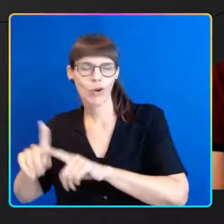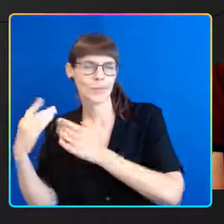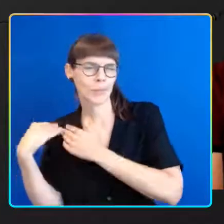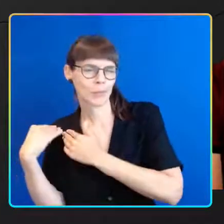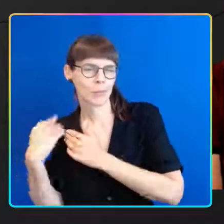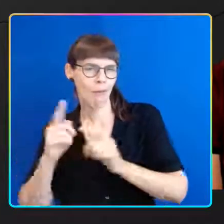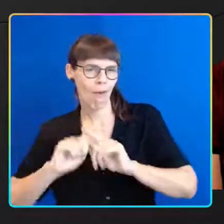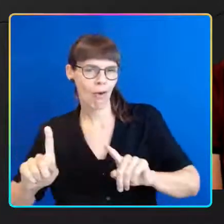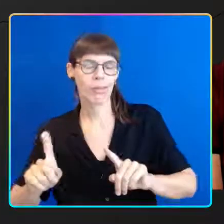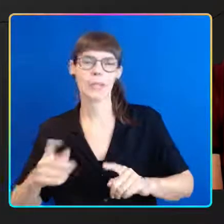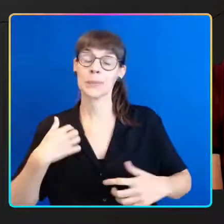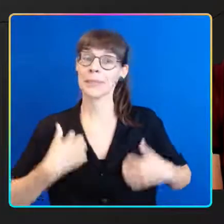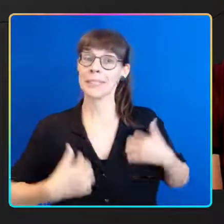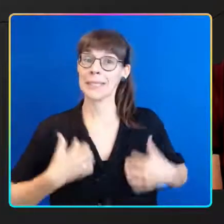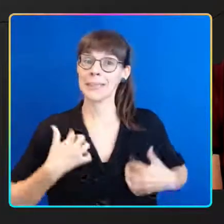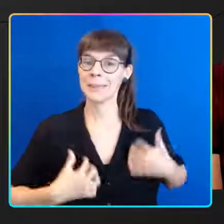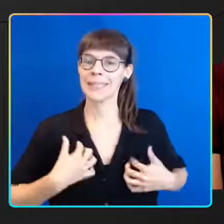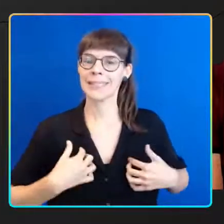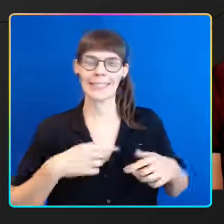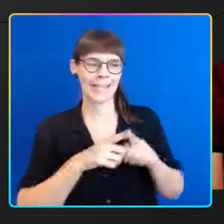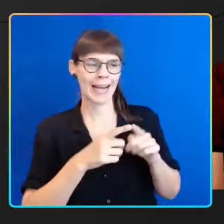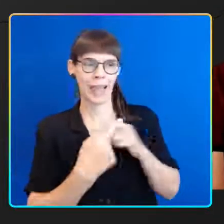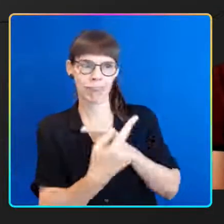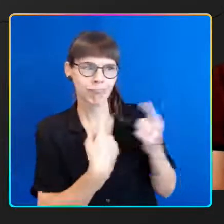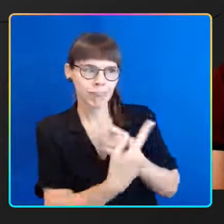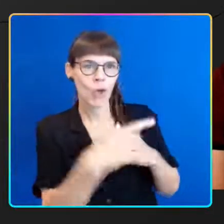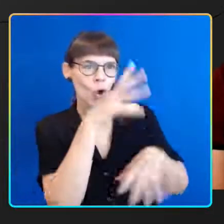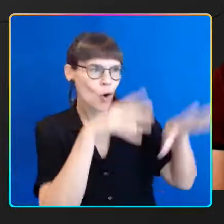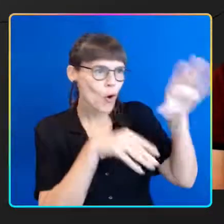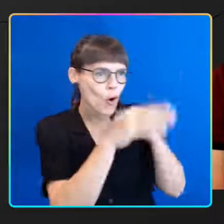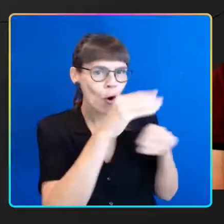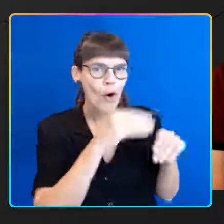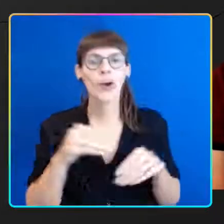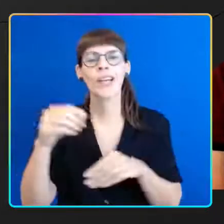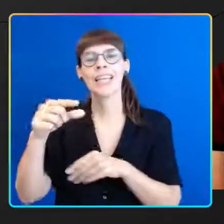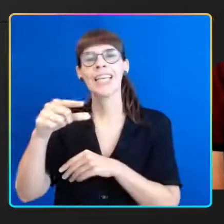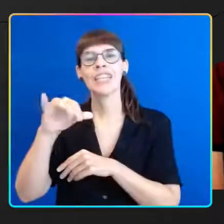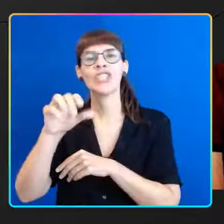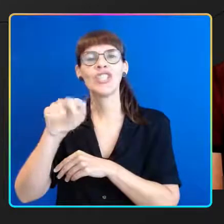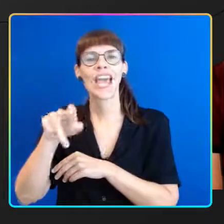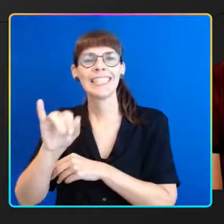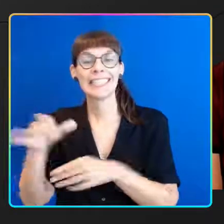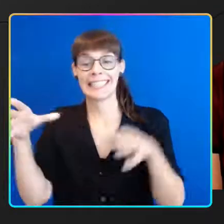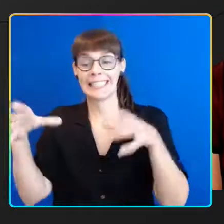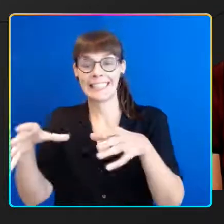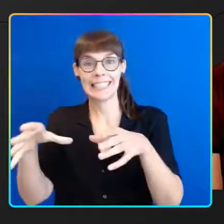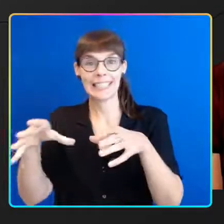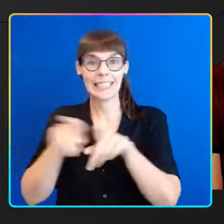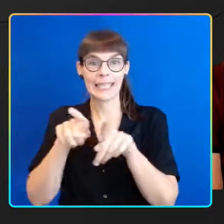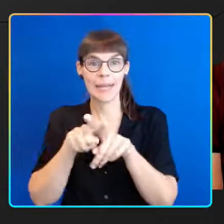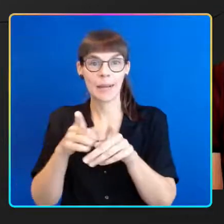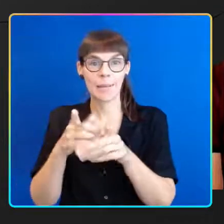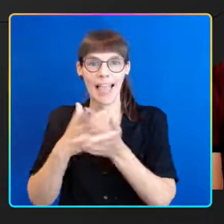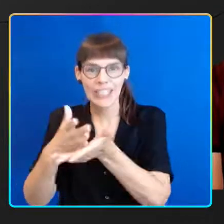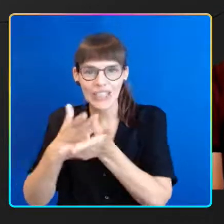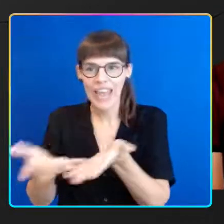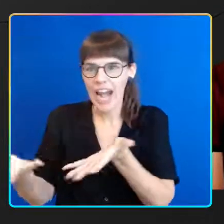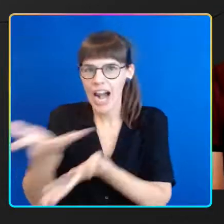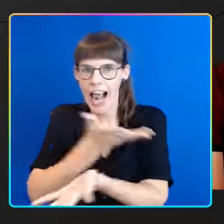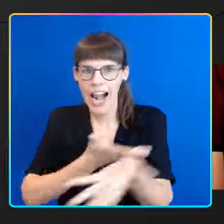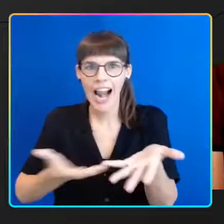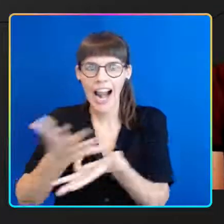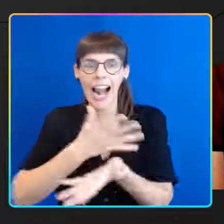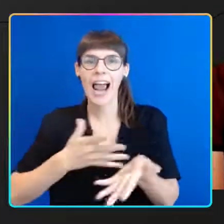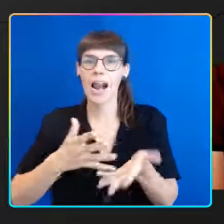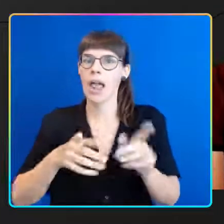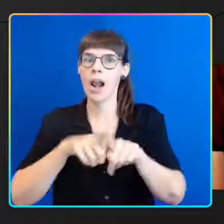yeah, I guess we're learning from each other. Gianni, I guess you're sharing with your team, and everyone's kind of leveling up in some